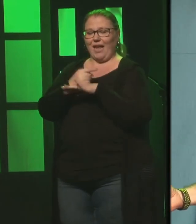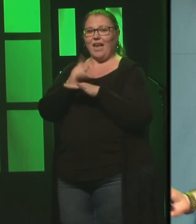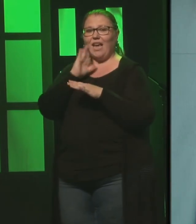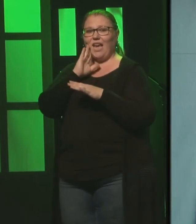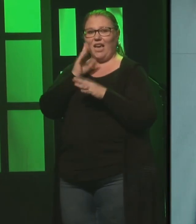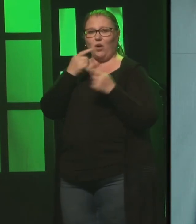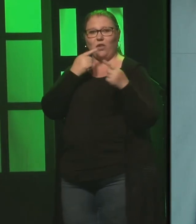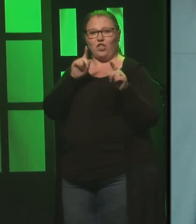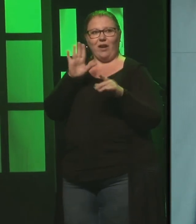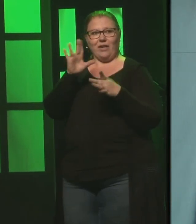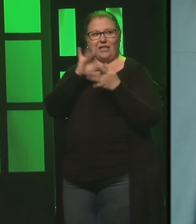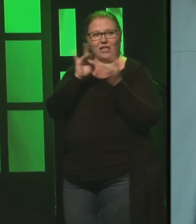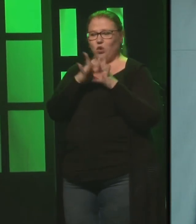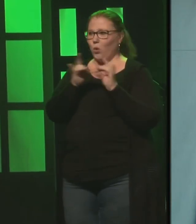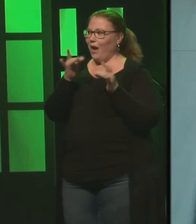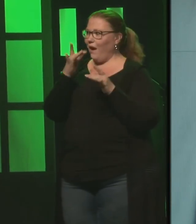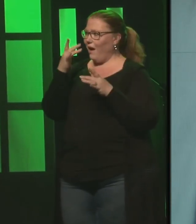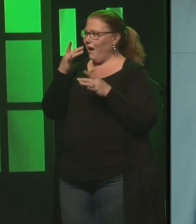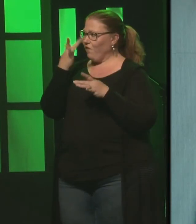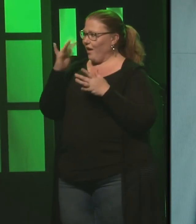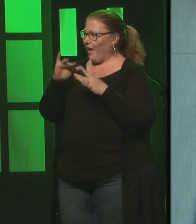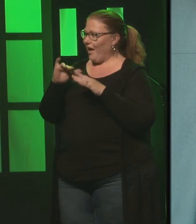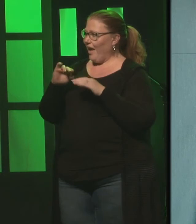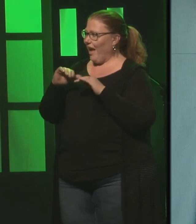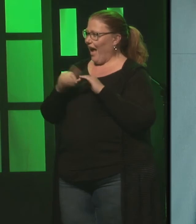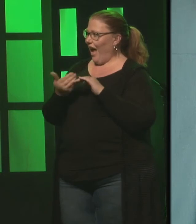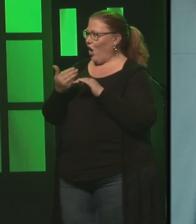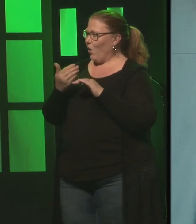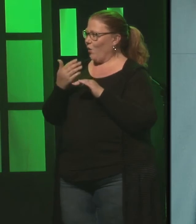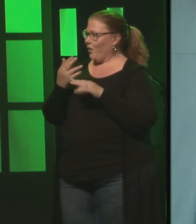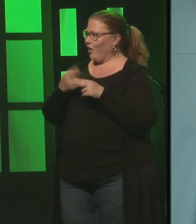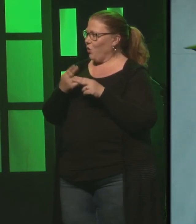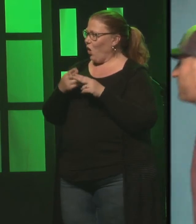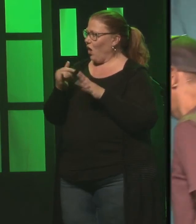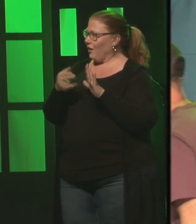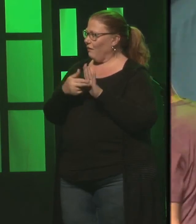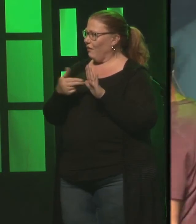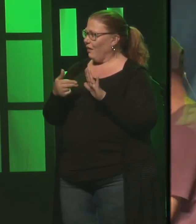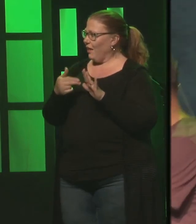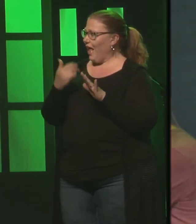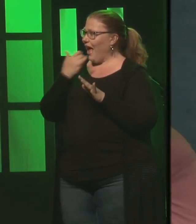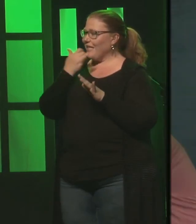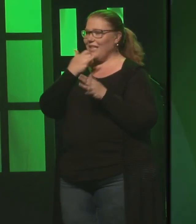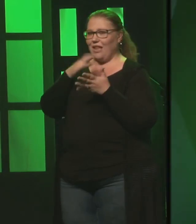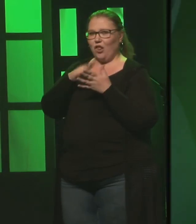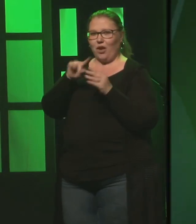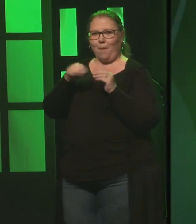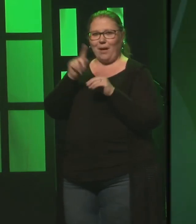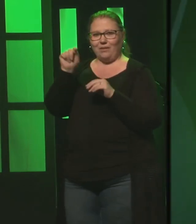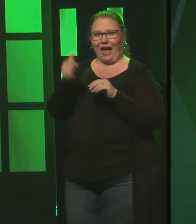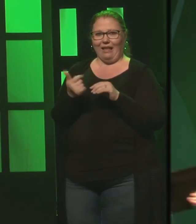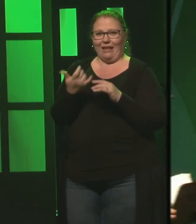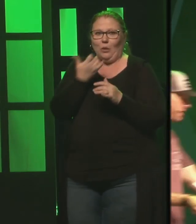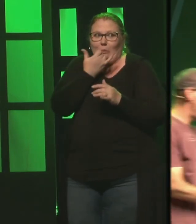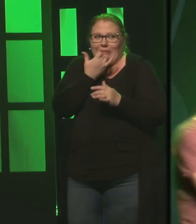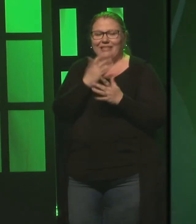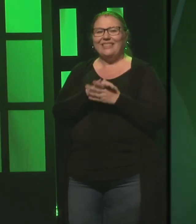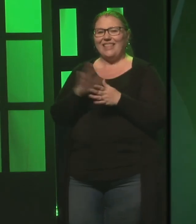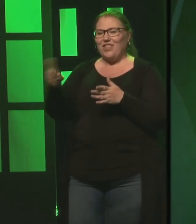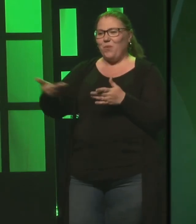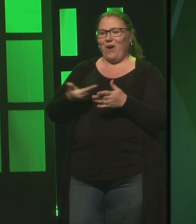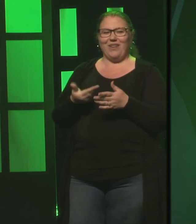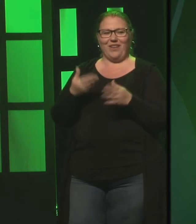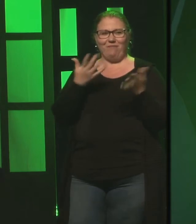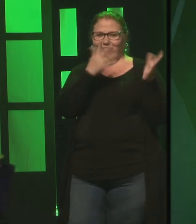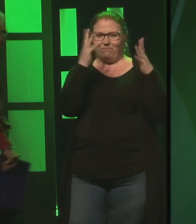story of, I forget how you title it, like accidentally learning about tithing, right? Something like that. It's really great. So do me a favor. Welcome Rich. Give him a